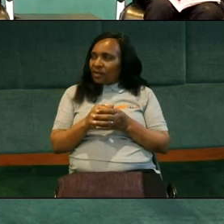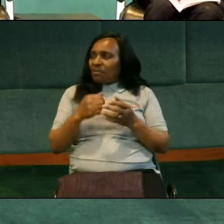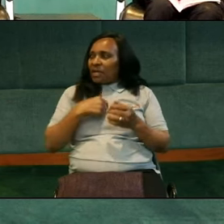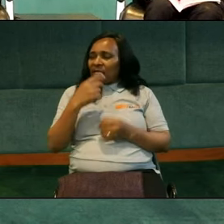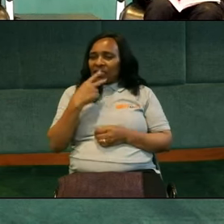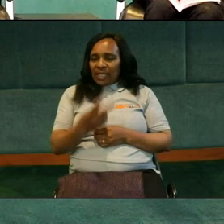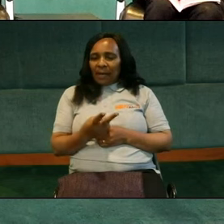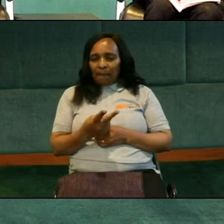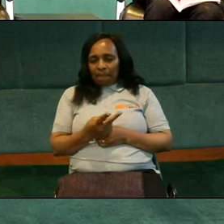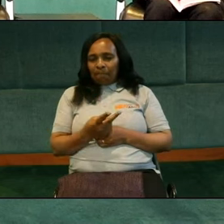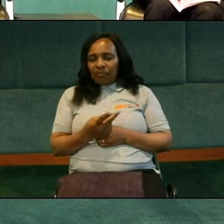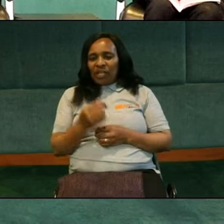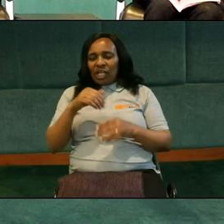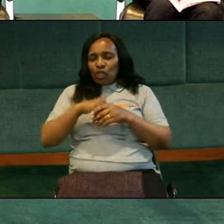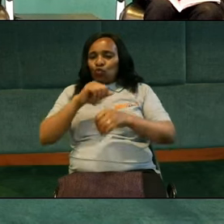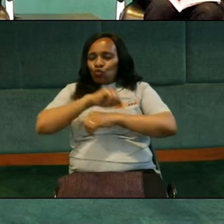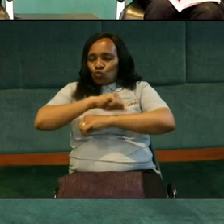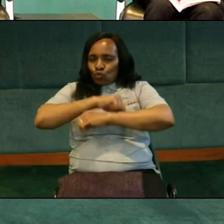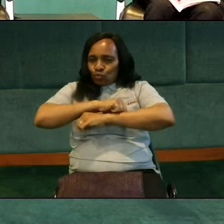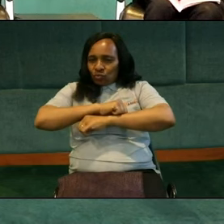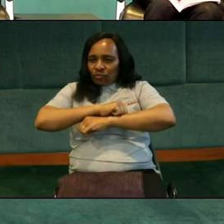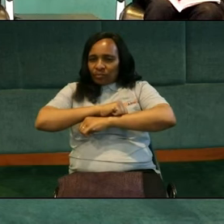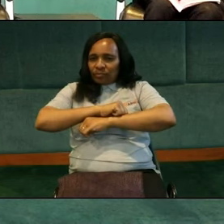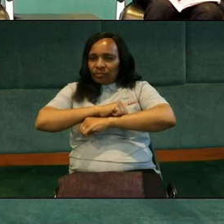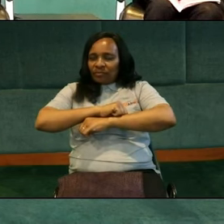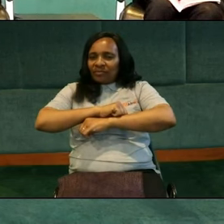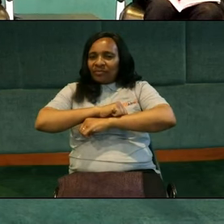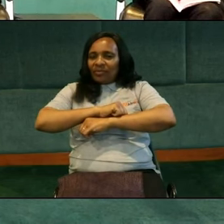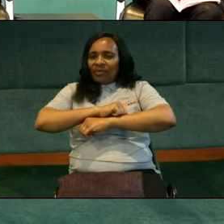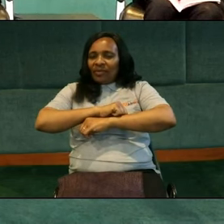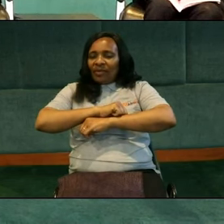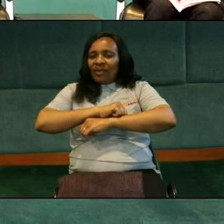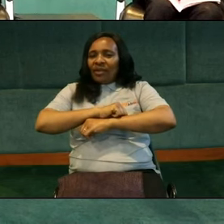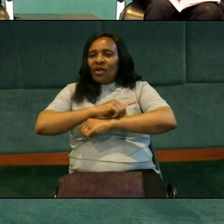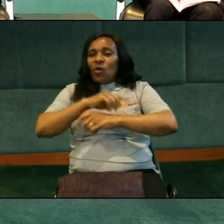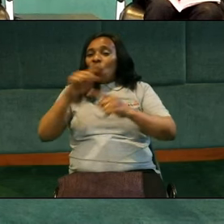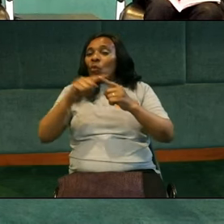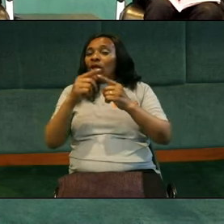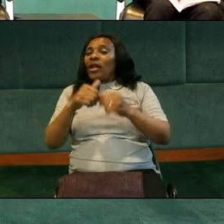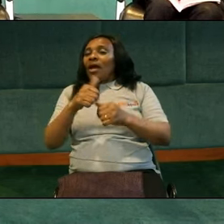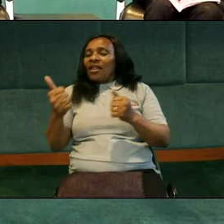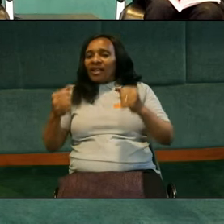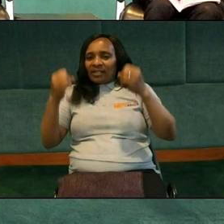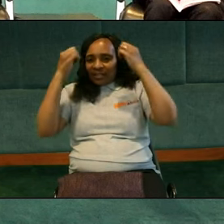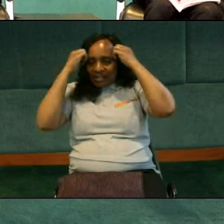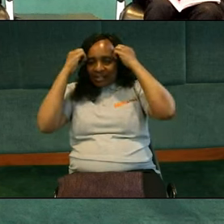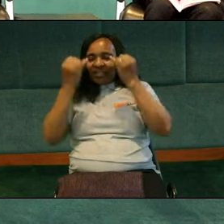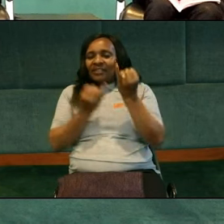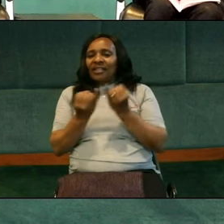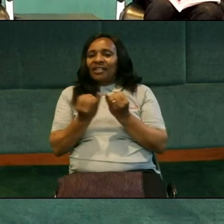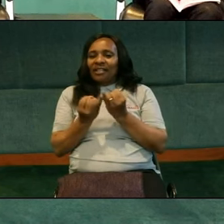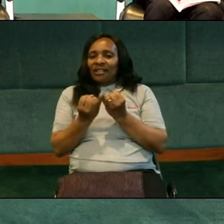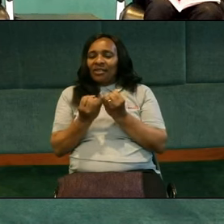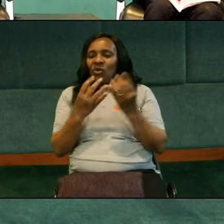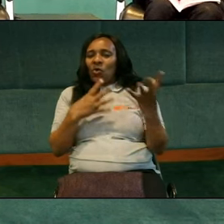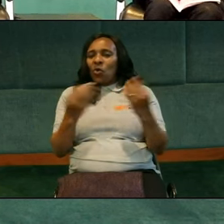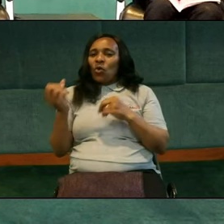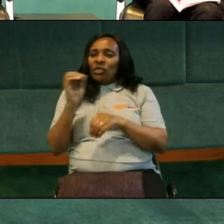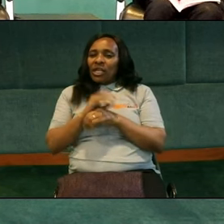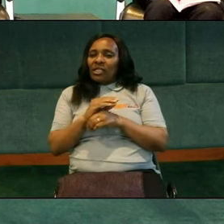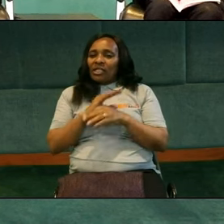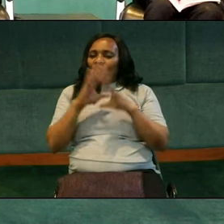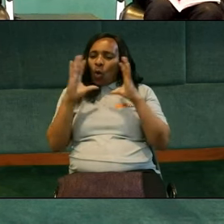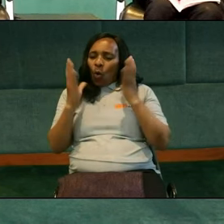say in school. Yeah. When others are studying on Saturday, you go to church the whole